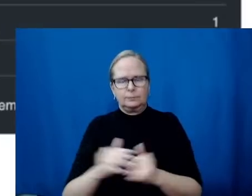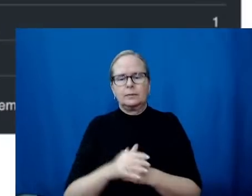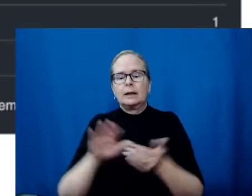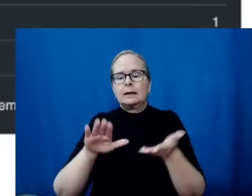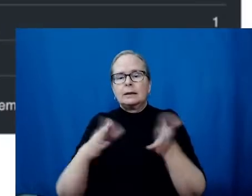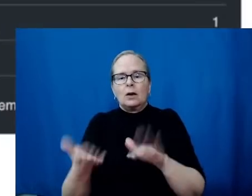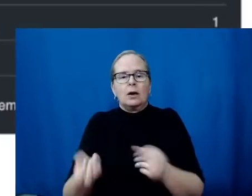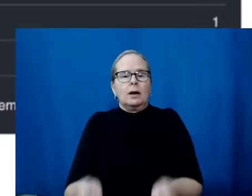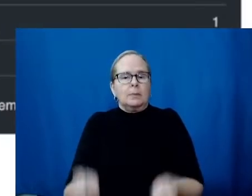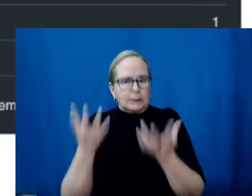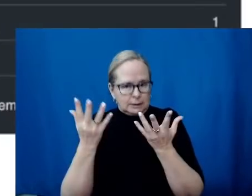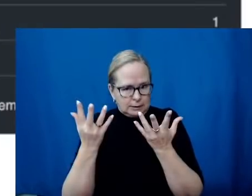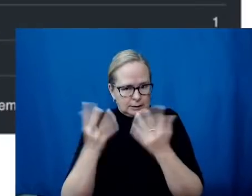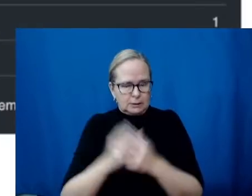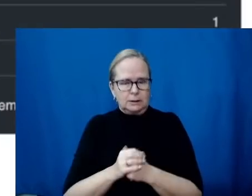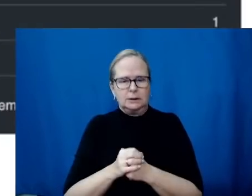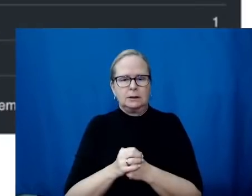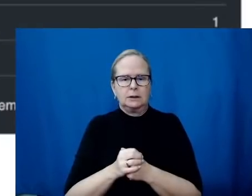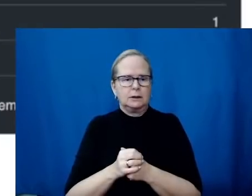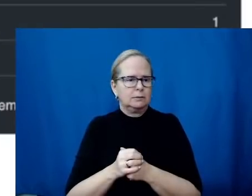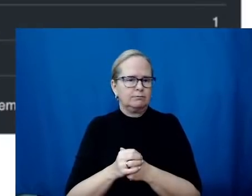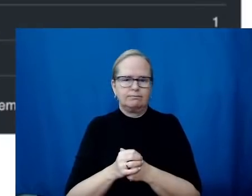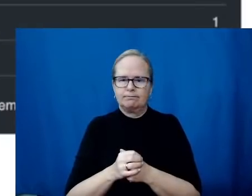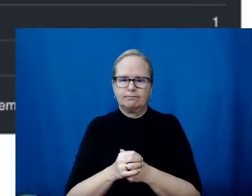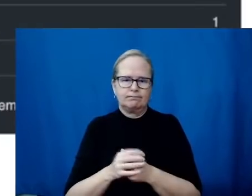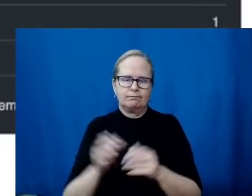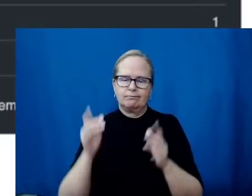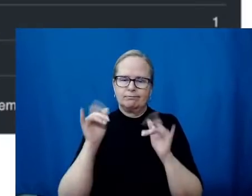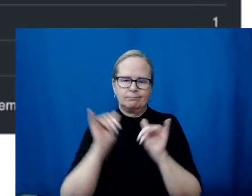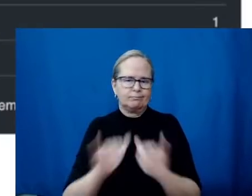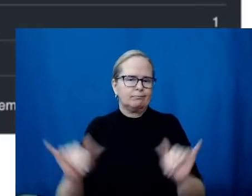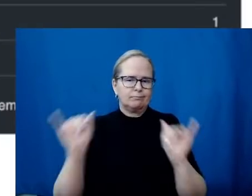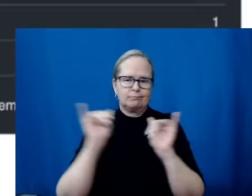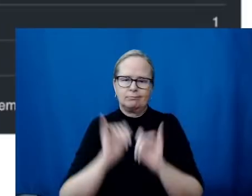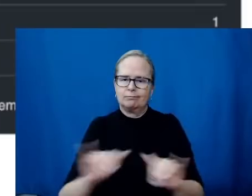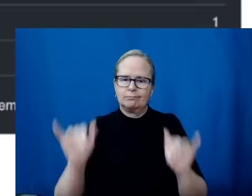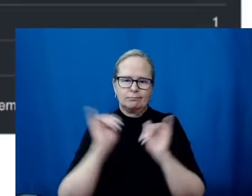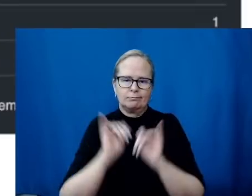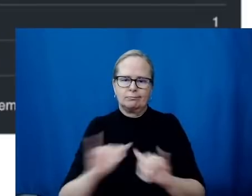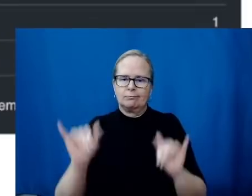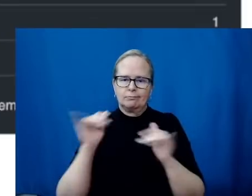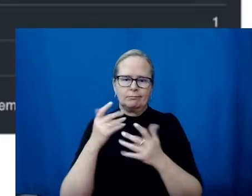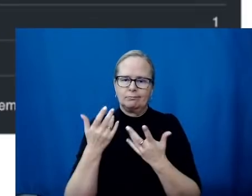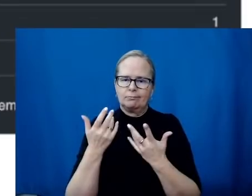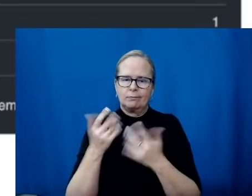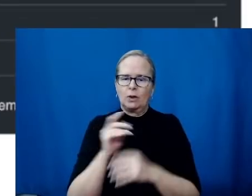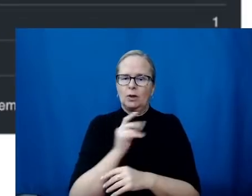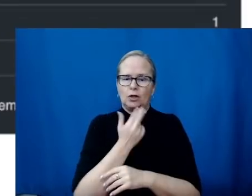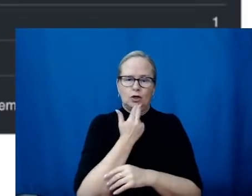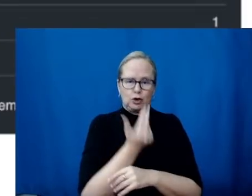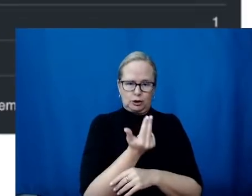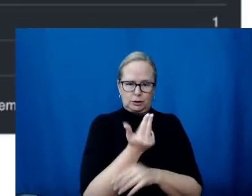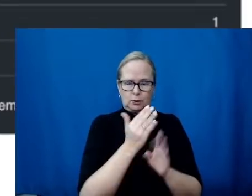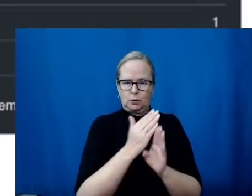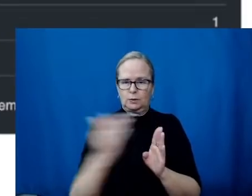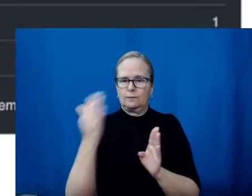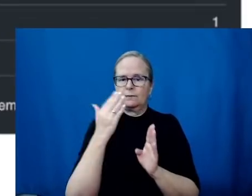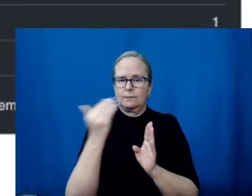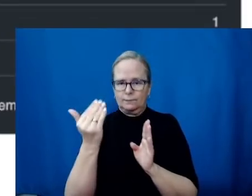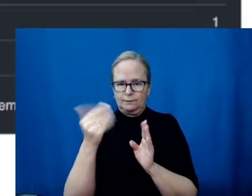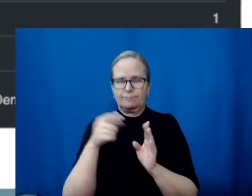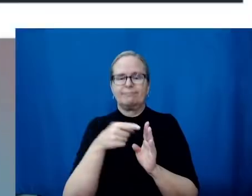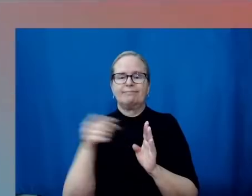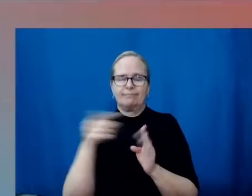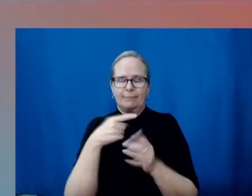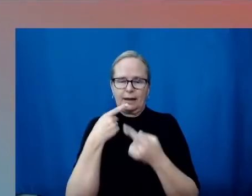these are our deaths, really consistently being between 13 and 15%, 13 and